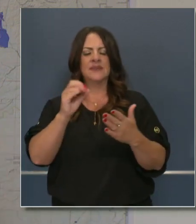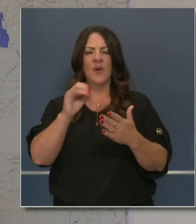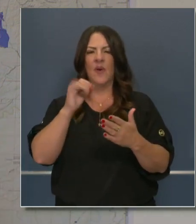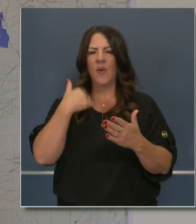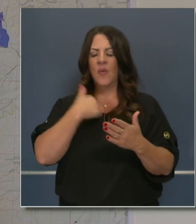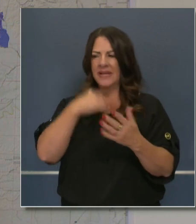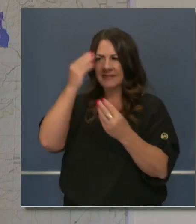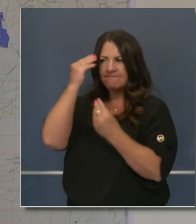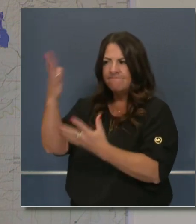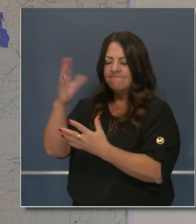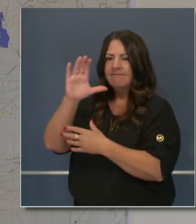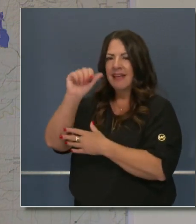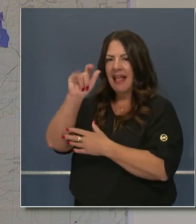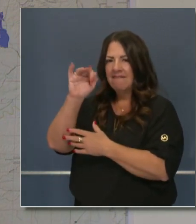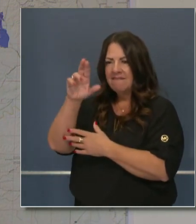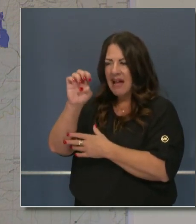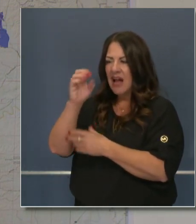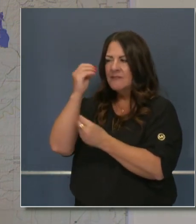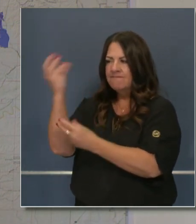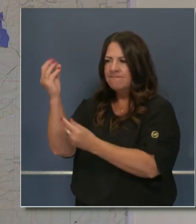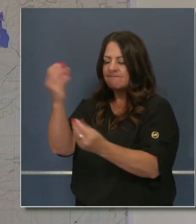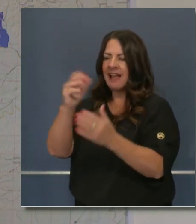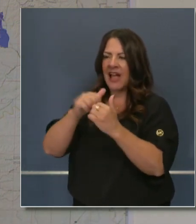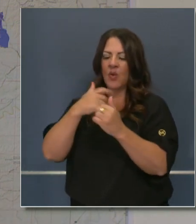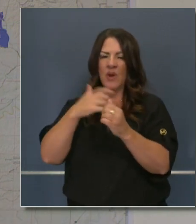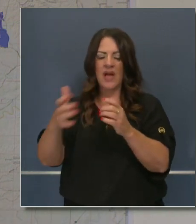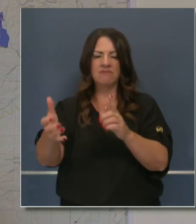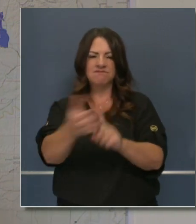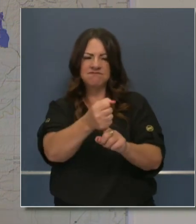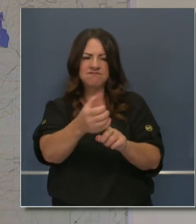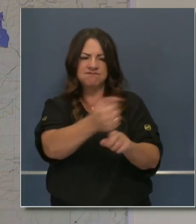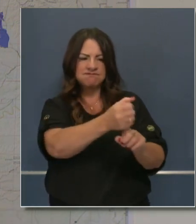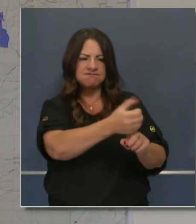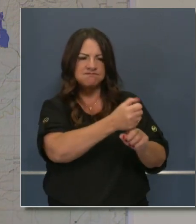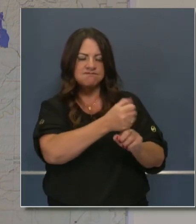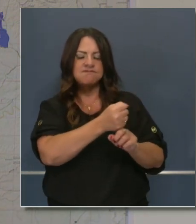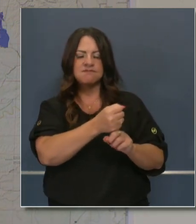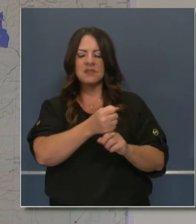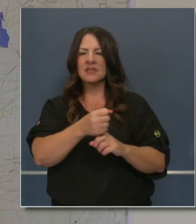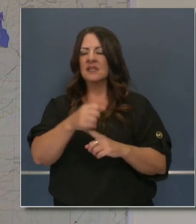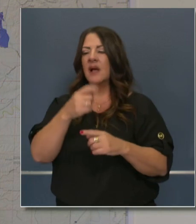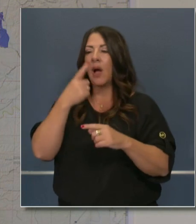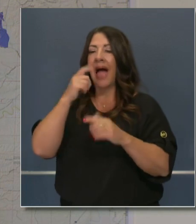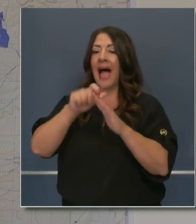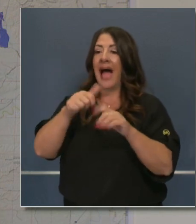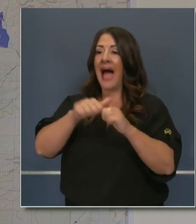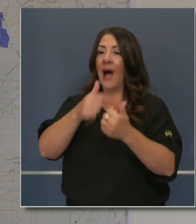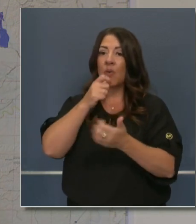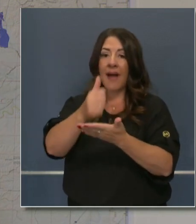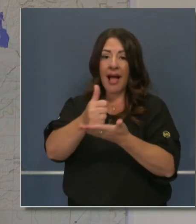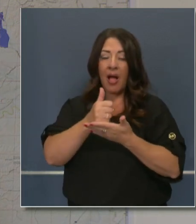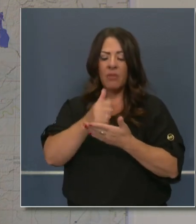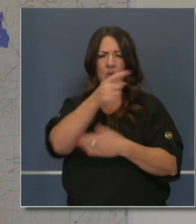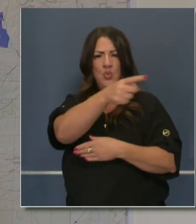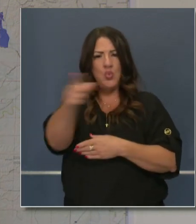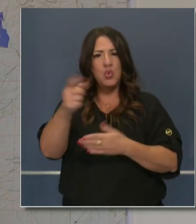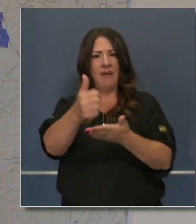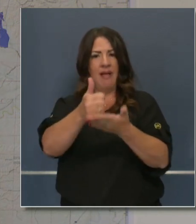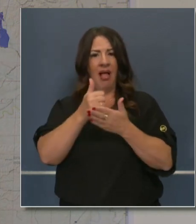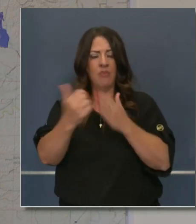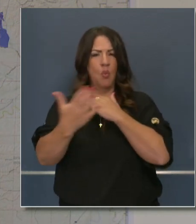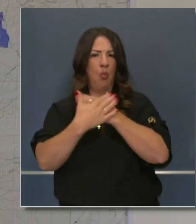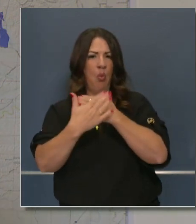other law enforcement agencies make those arrests is information that was received from the public. So I would hope the public would continue to be on the